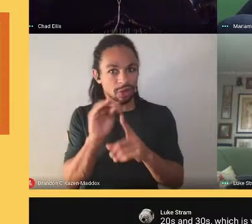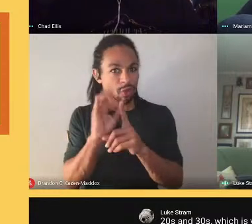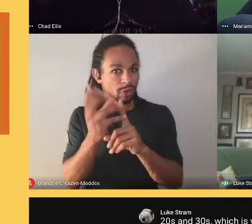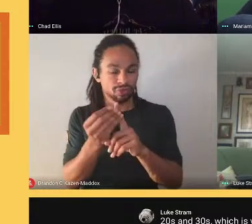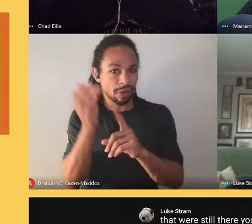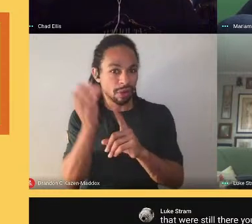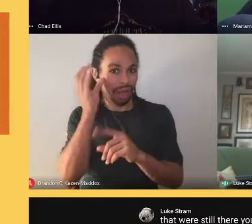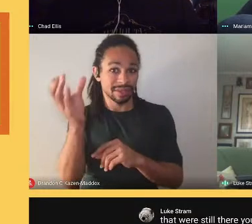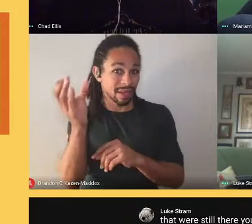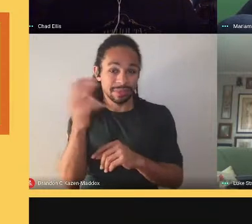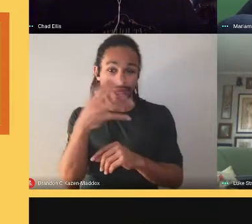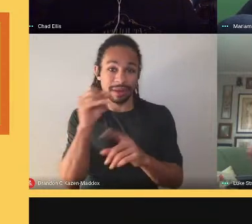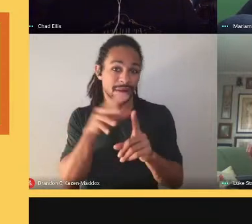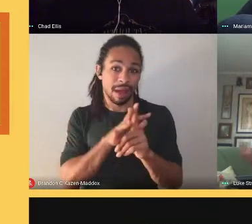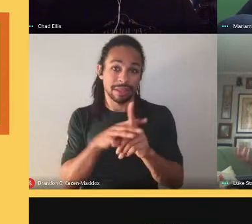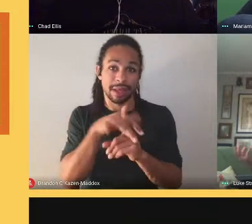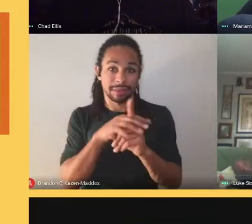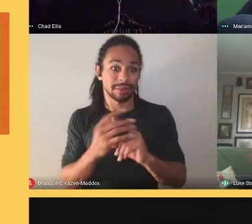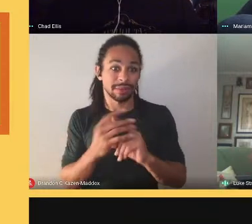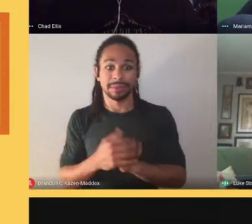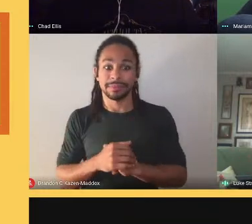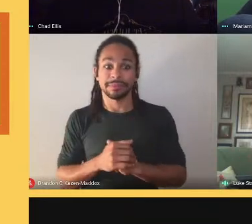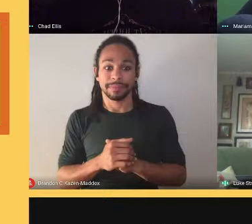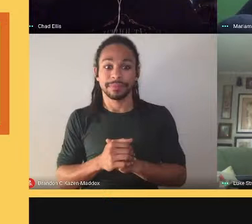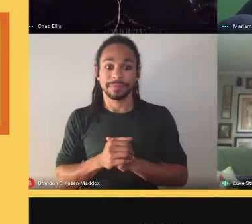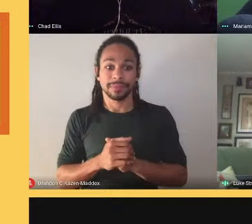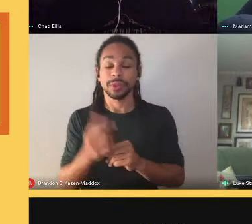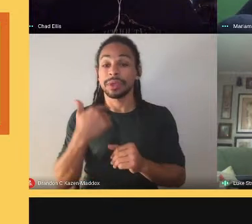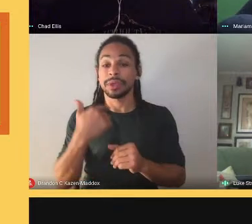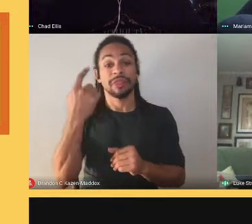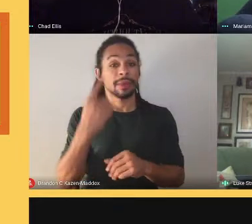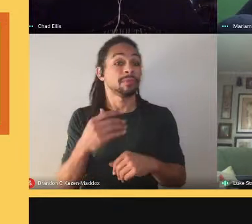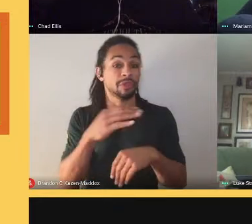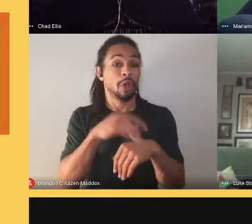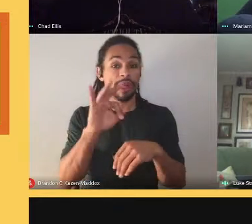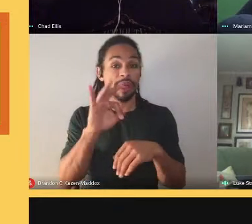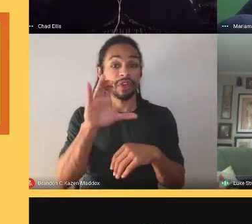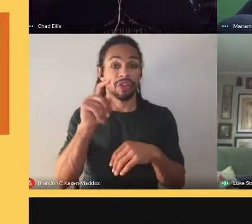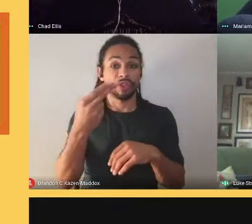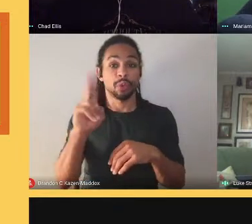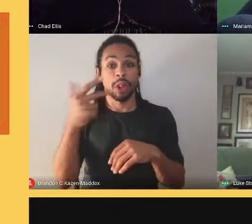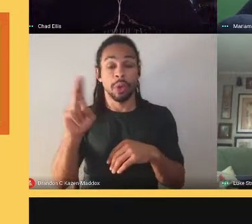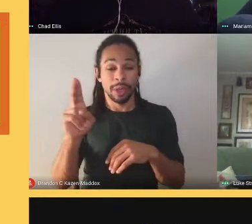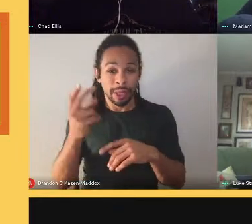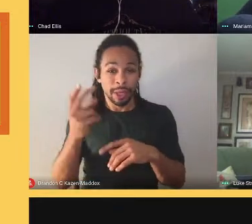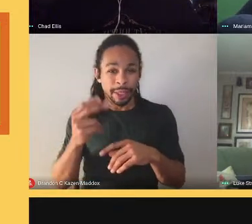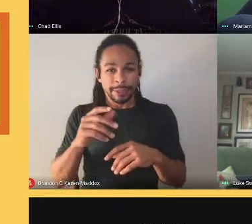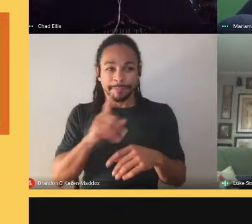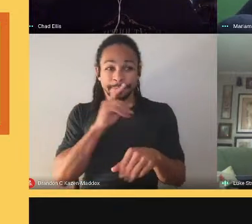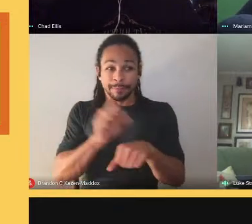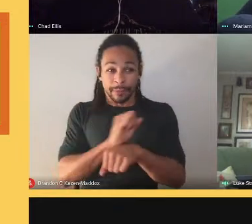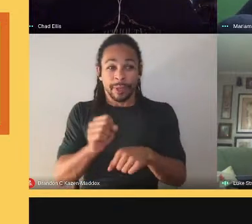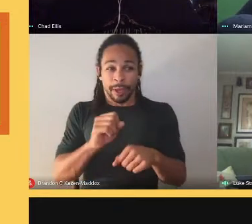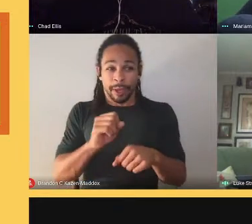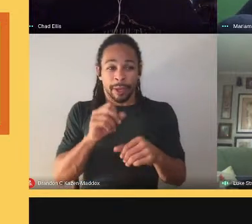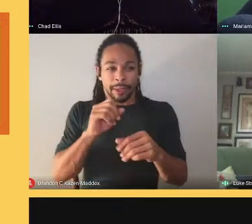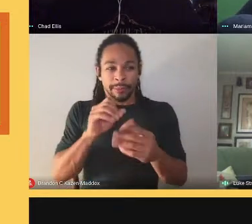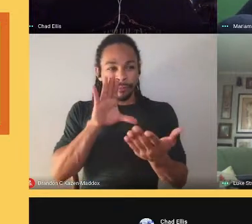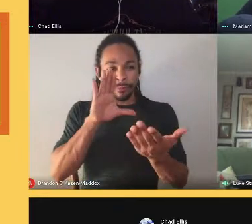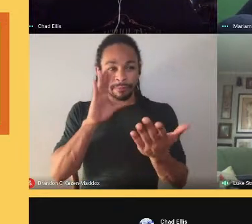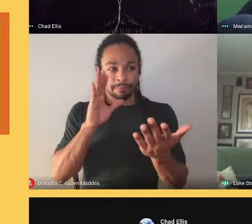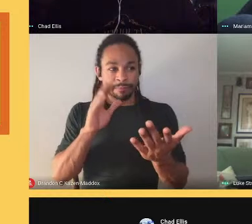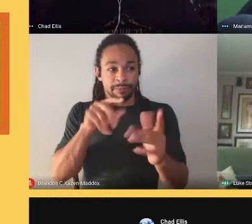think with Call of Cthulhu being, it's our world, but a little bit different, is a really good chance to directly address those